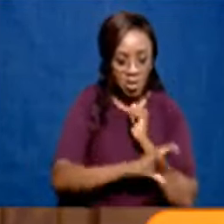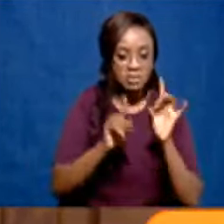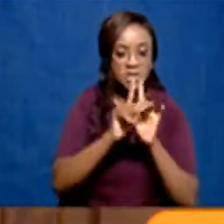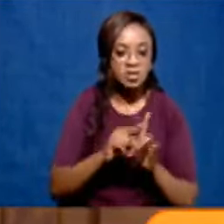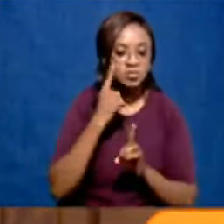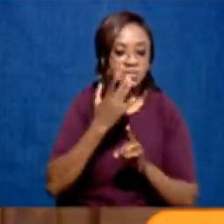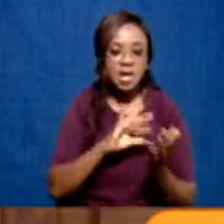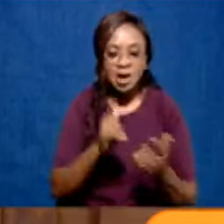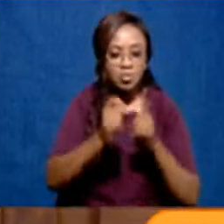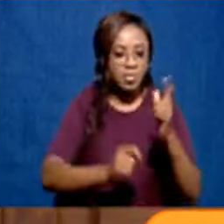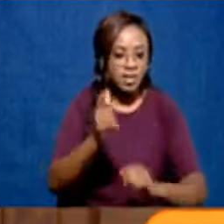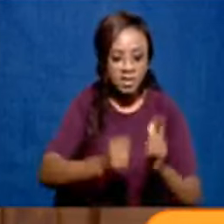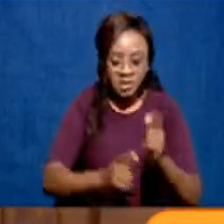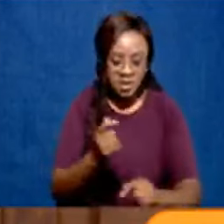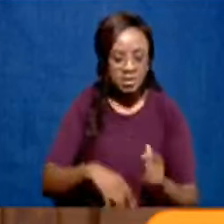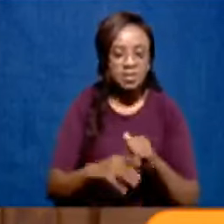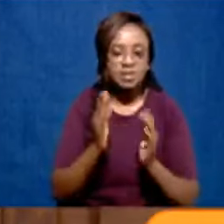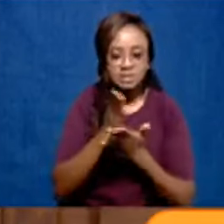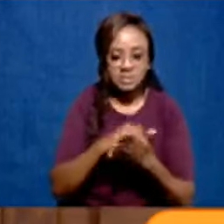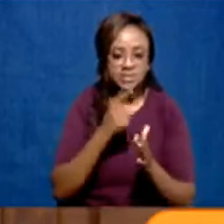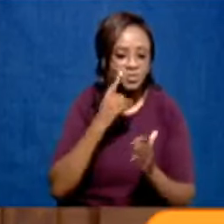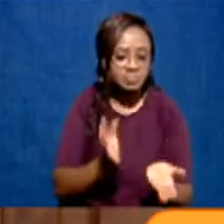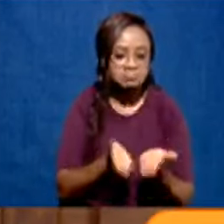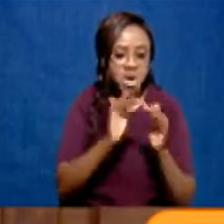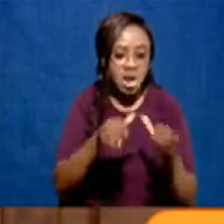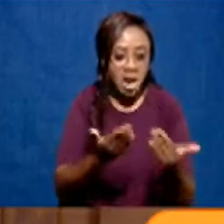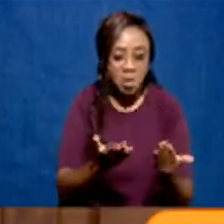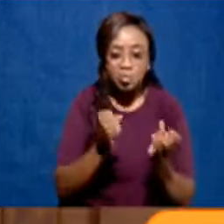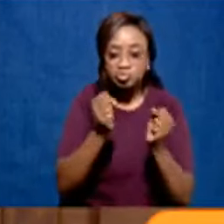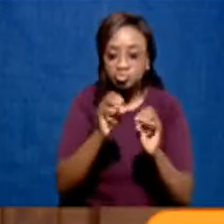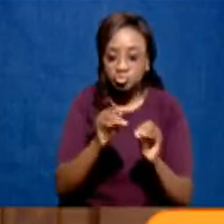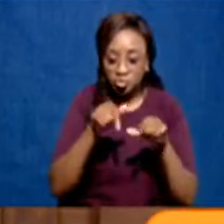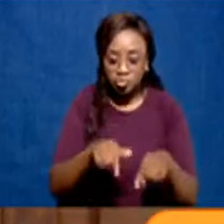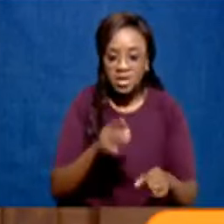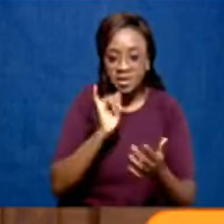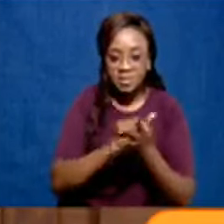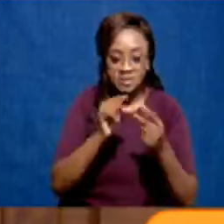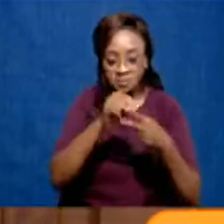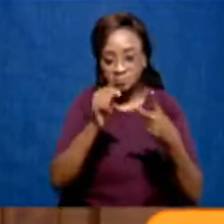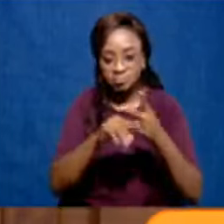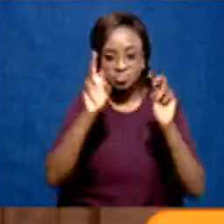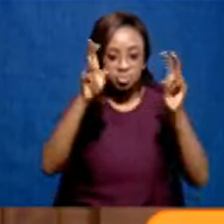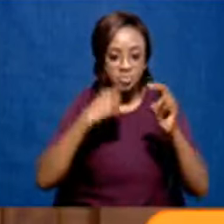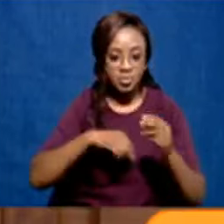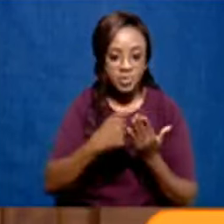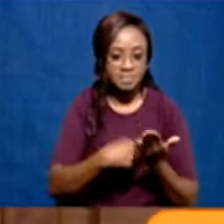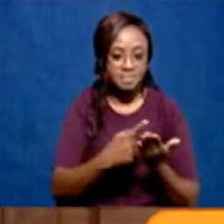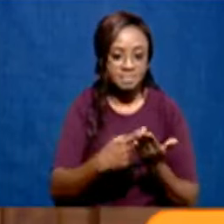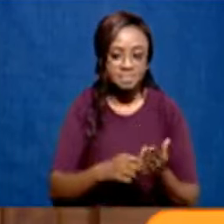and also the milk sector, the dairy sector, what it looks like. So today, these were the main topics of our conversation.